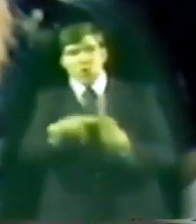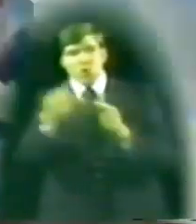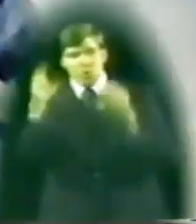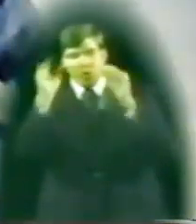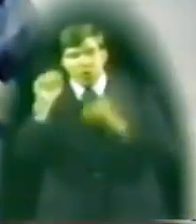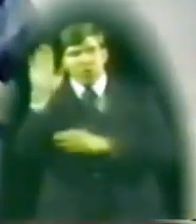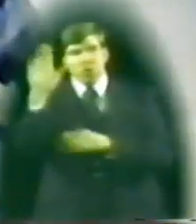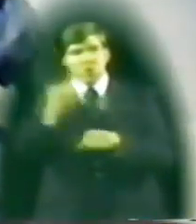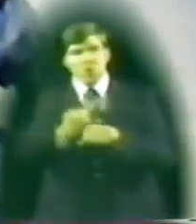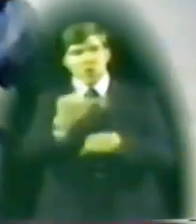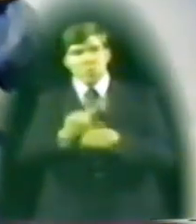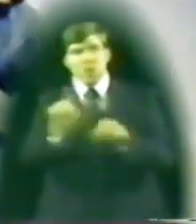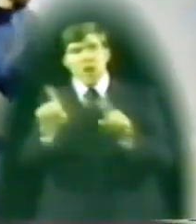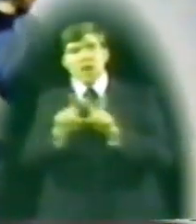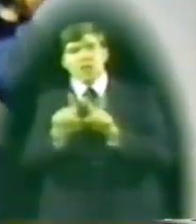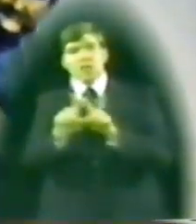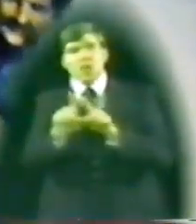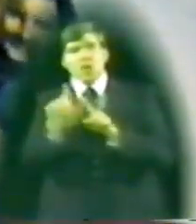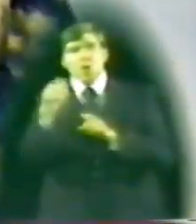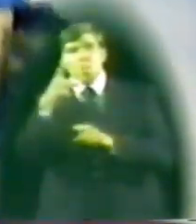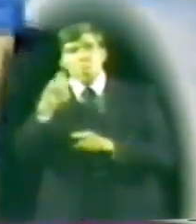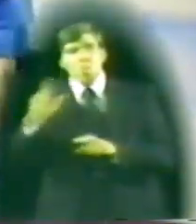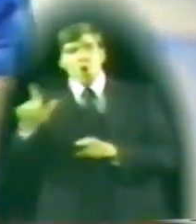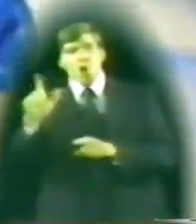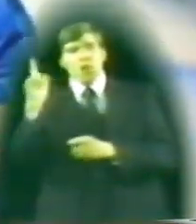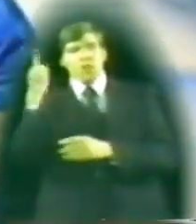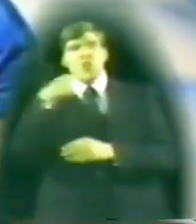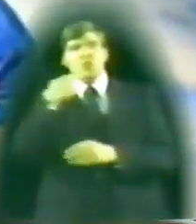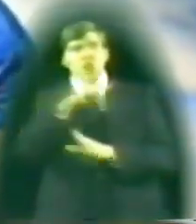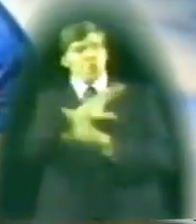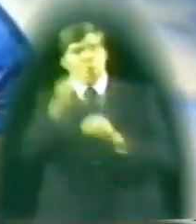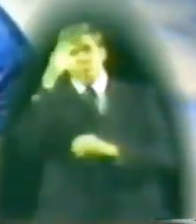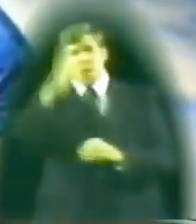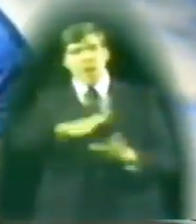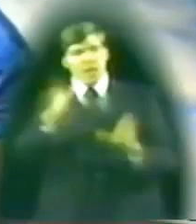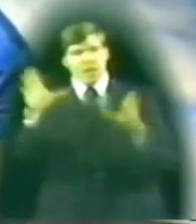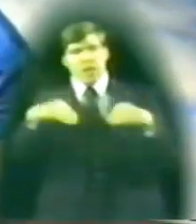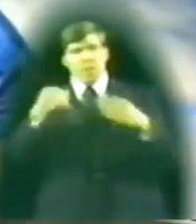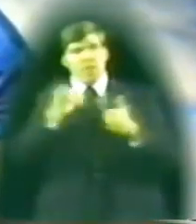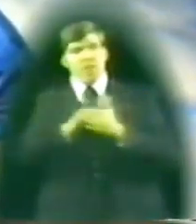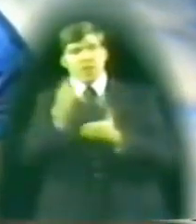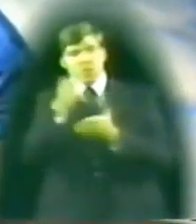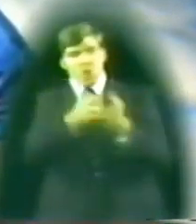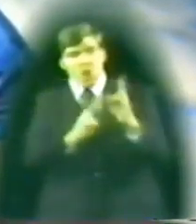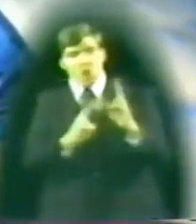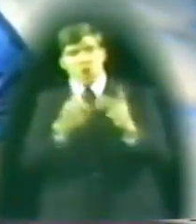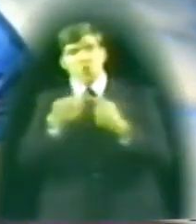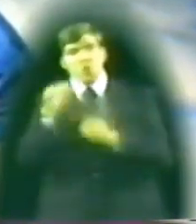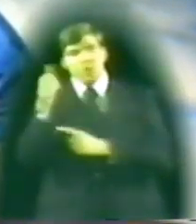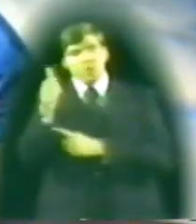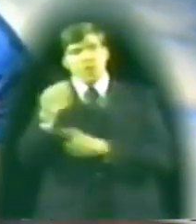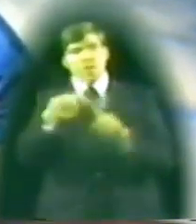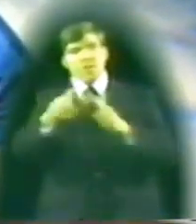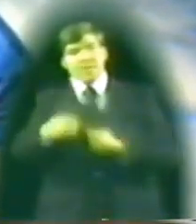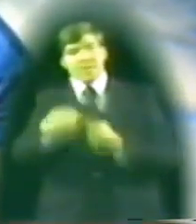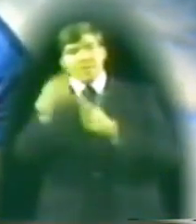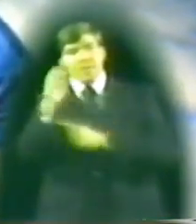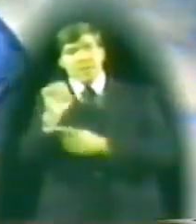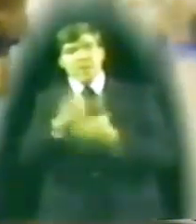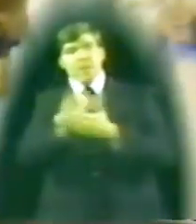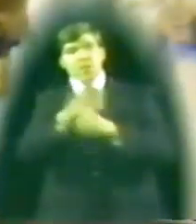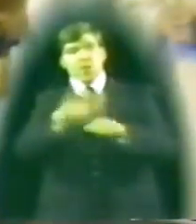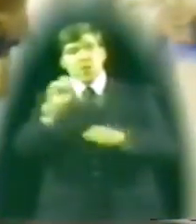gospel. As the Apostle Paul later said, "No man taketh this honor unto himself, but he that is called of